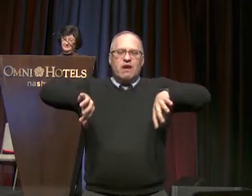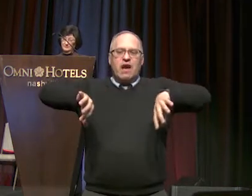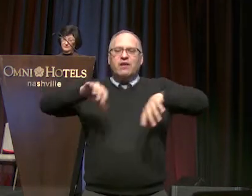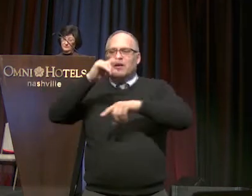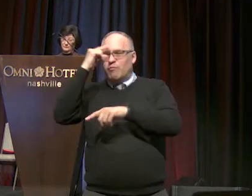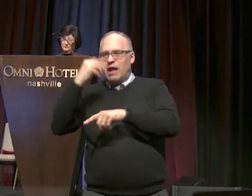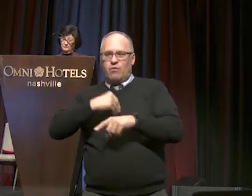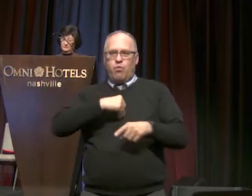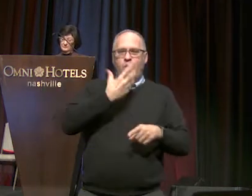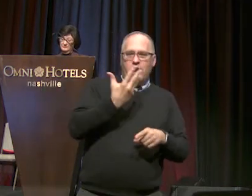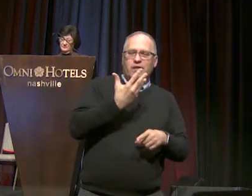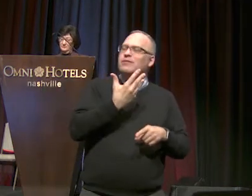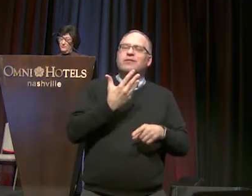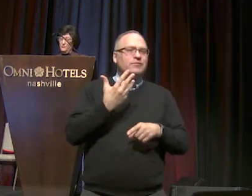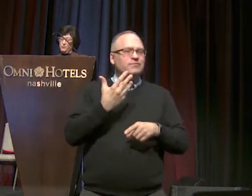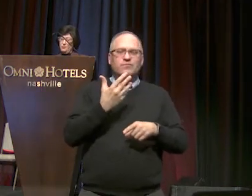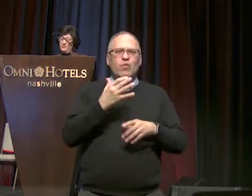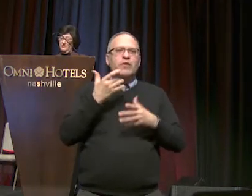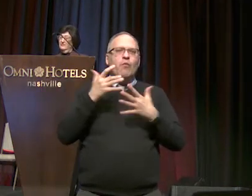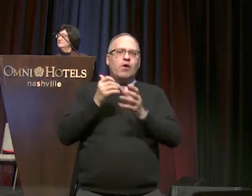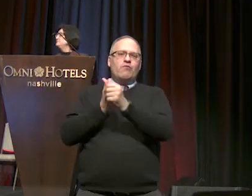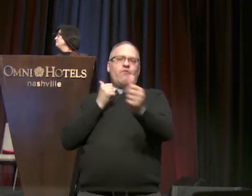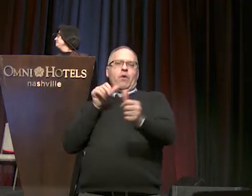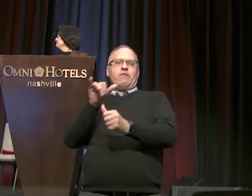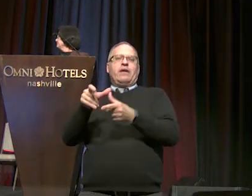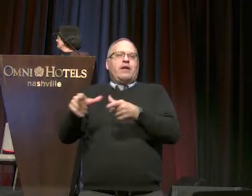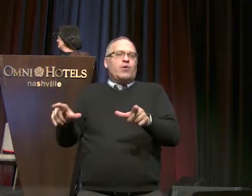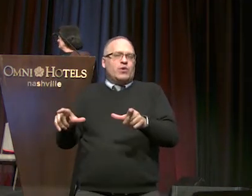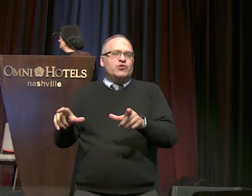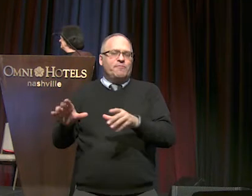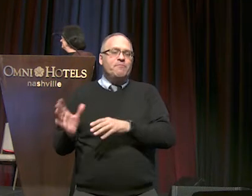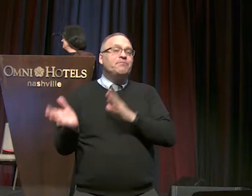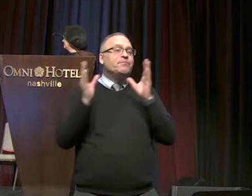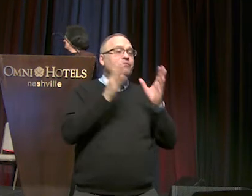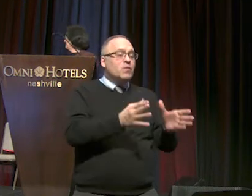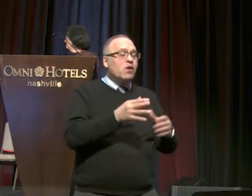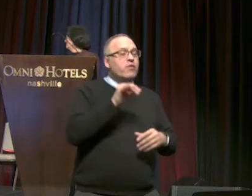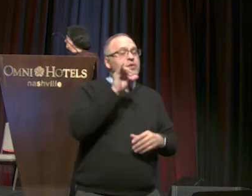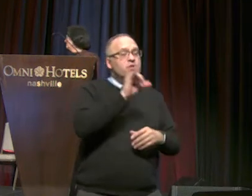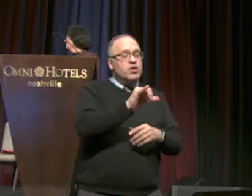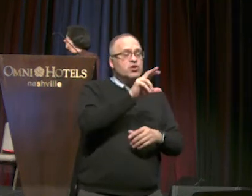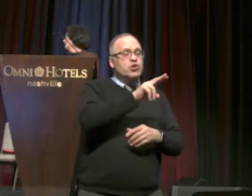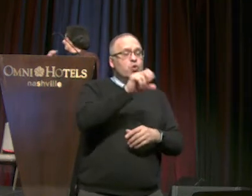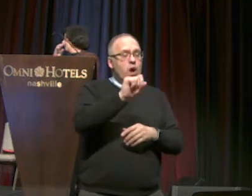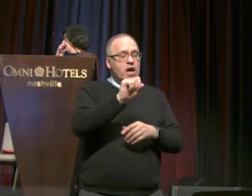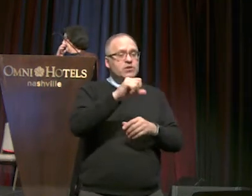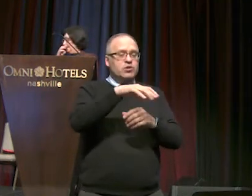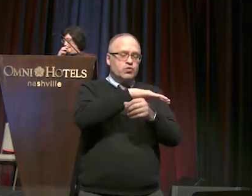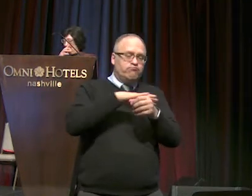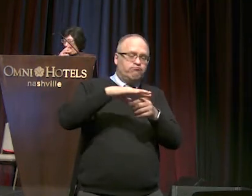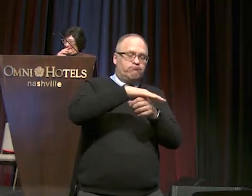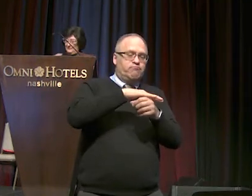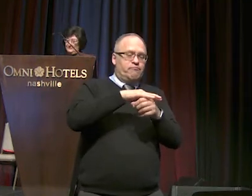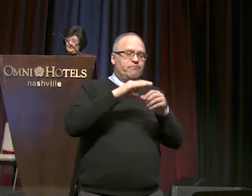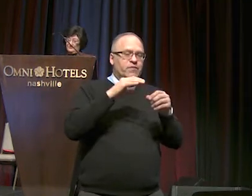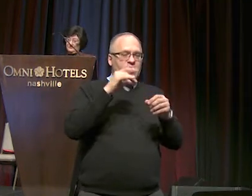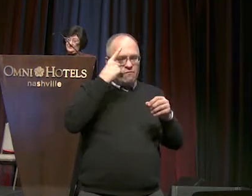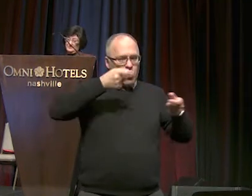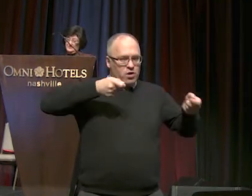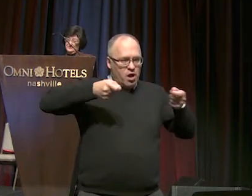The goal of having this type of contextual U.S. governance is